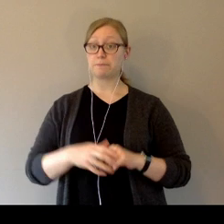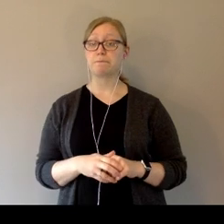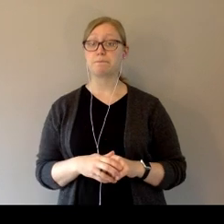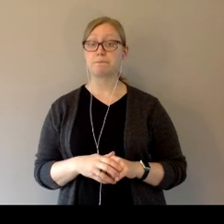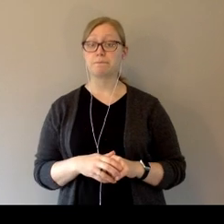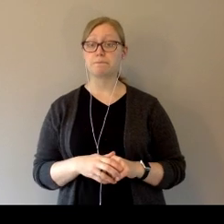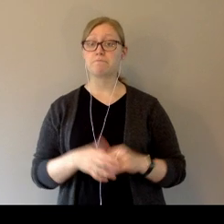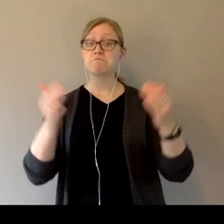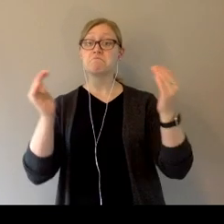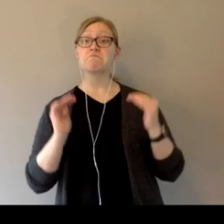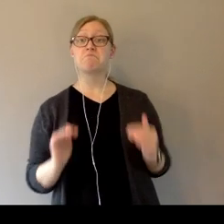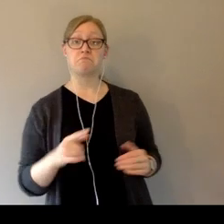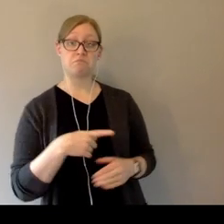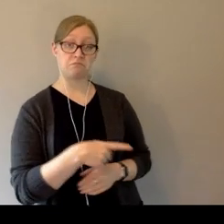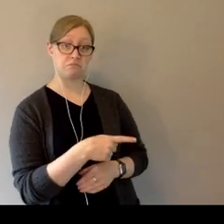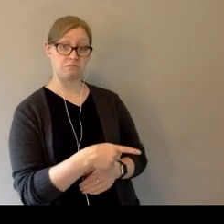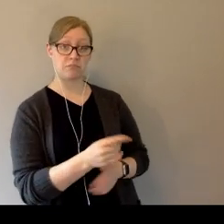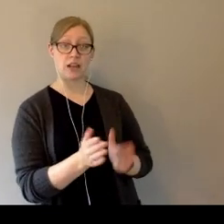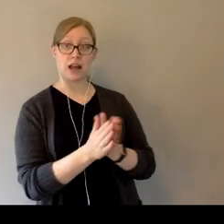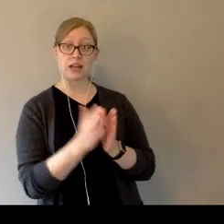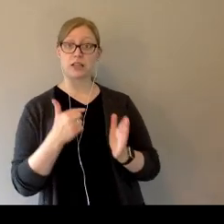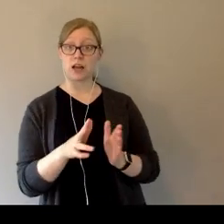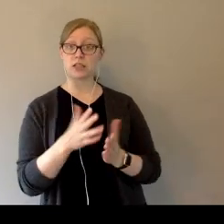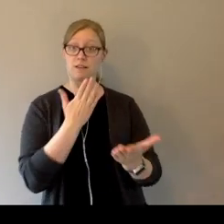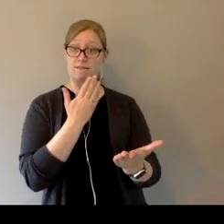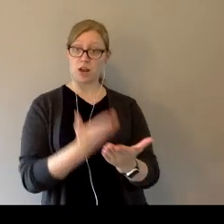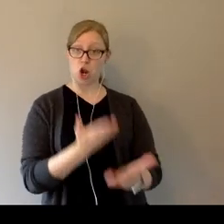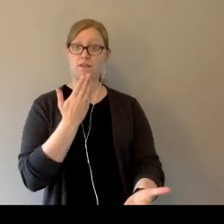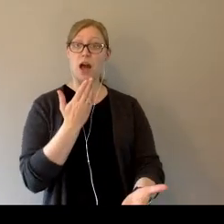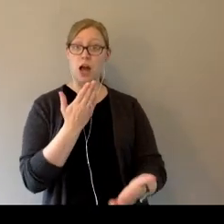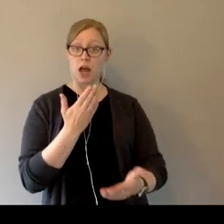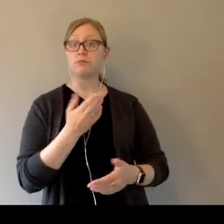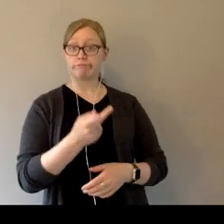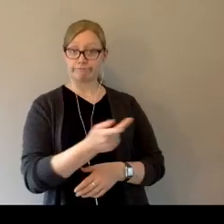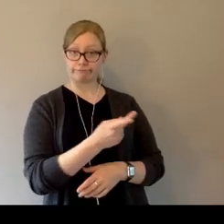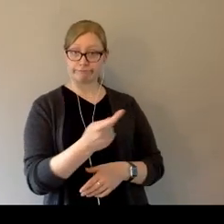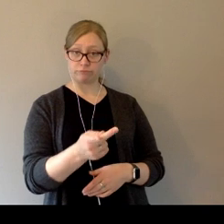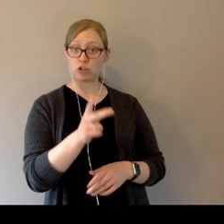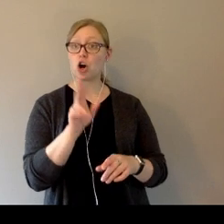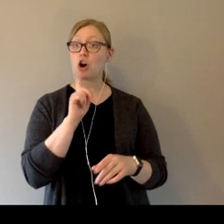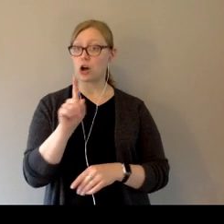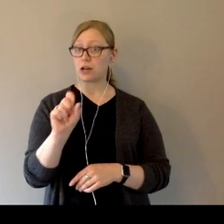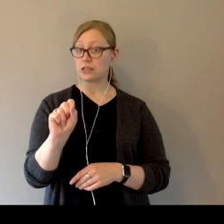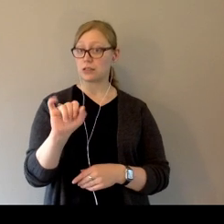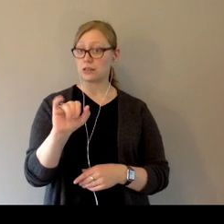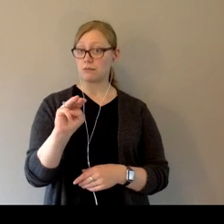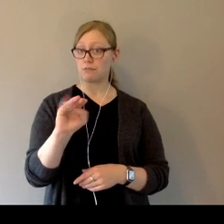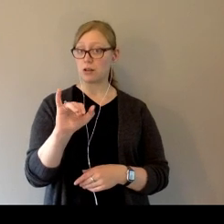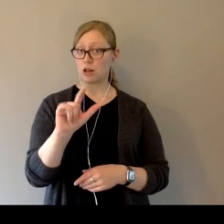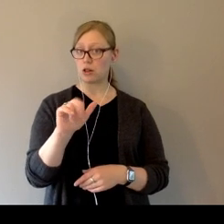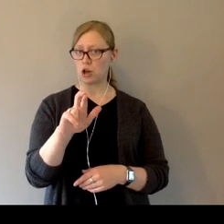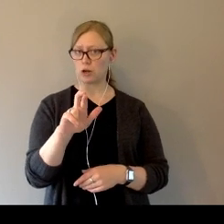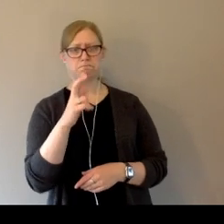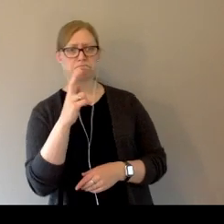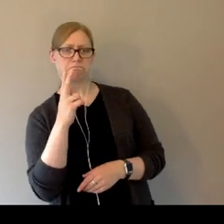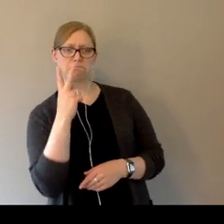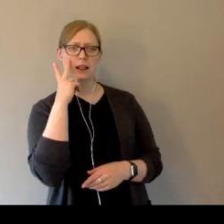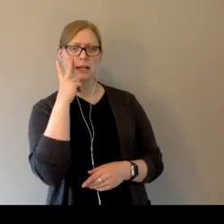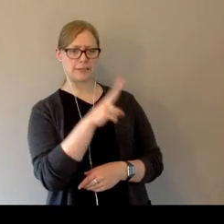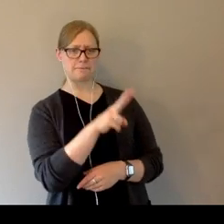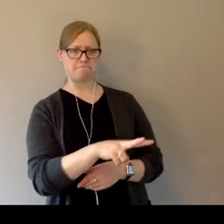So again, it asks us to verify that these triangles are similar. So let's see. Why might they be similar? Well,